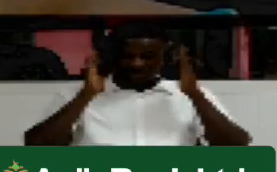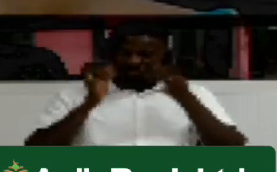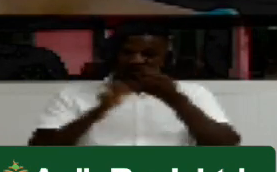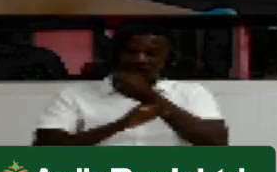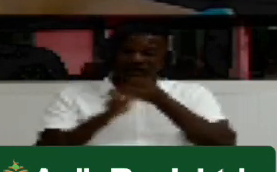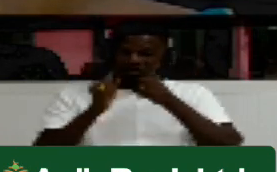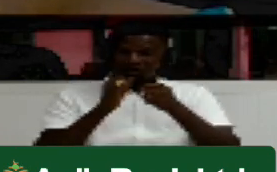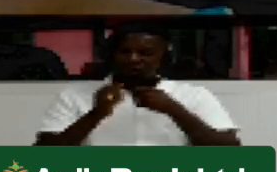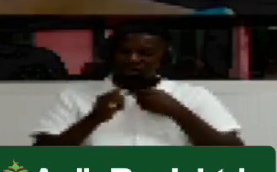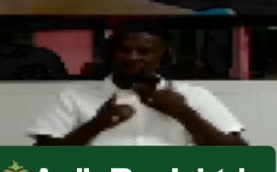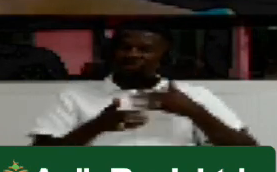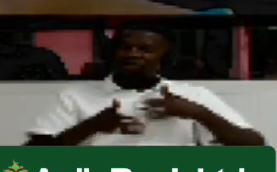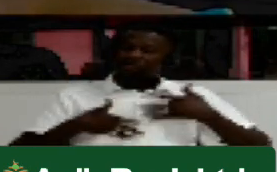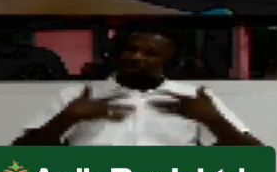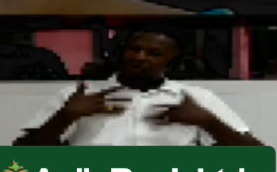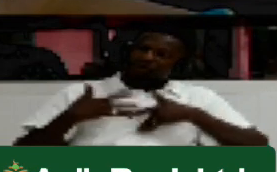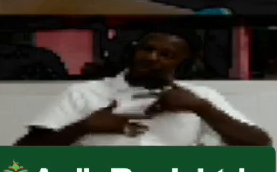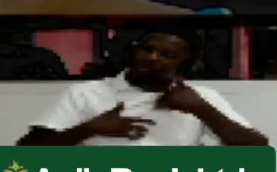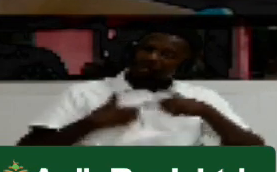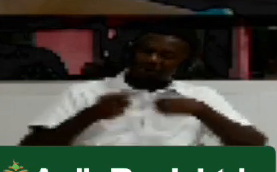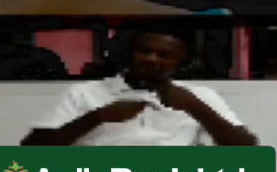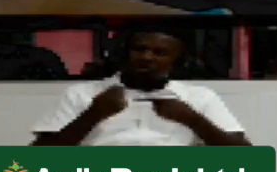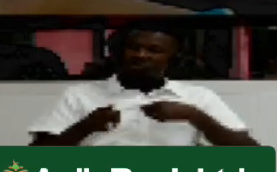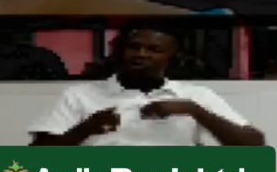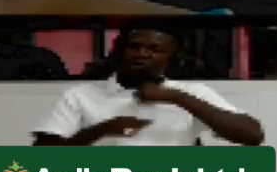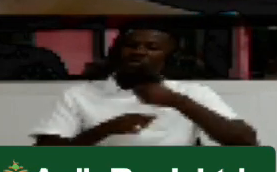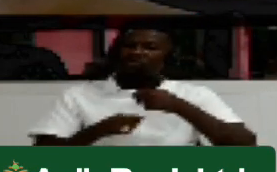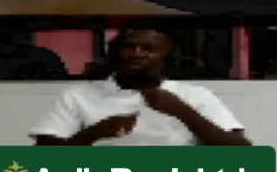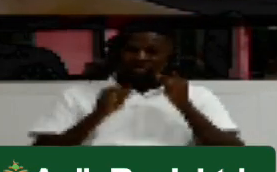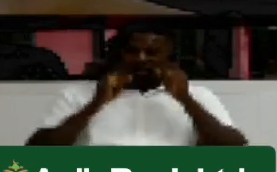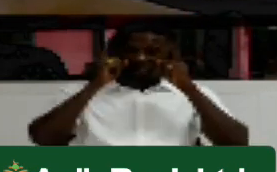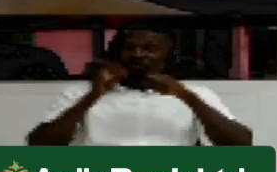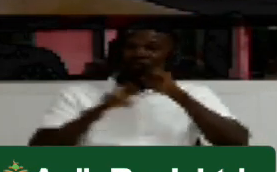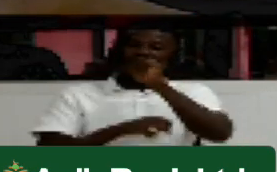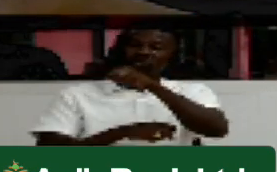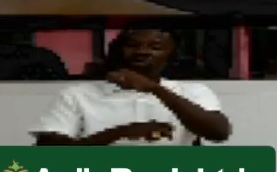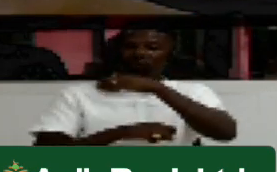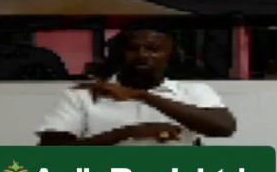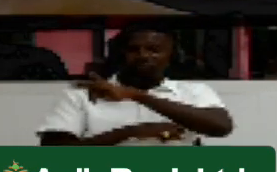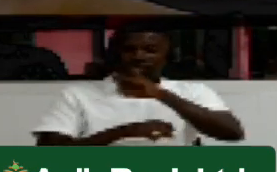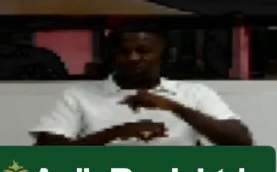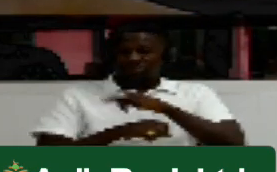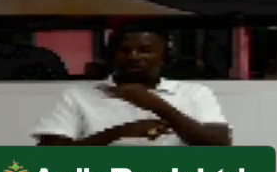actually impacted on your life and the life of your family.